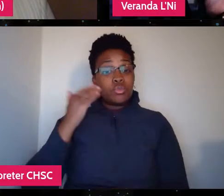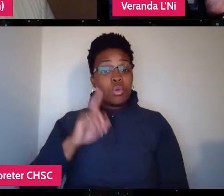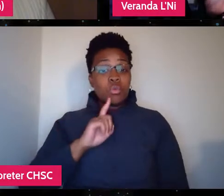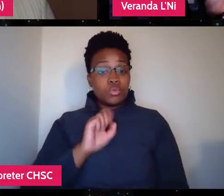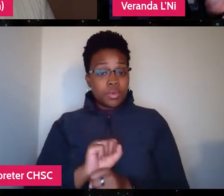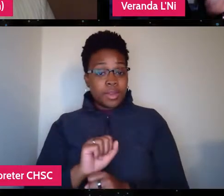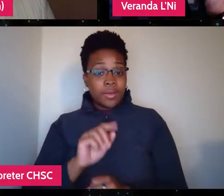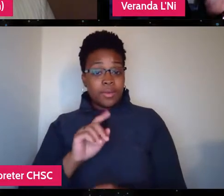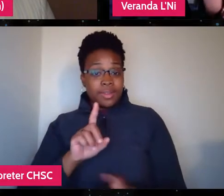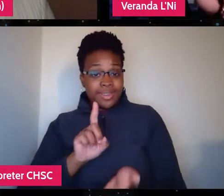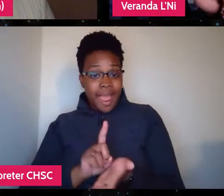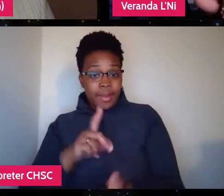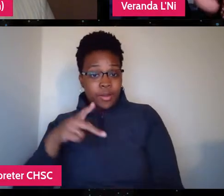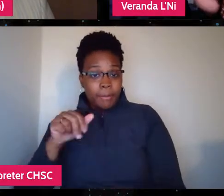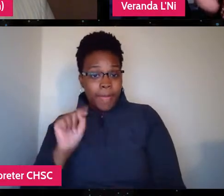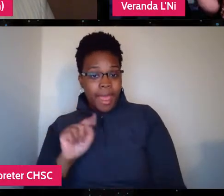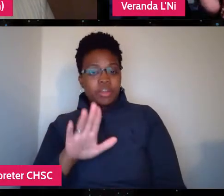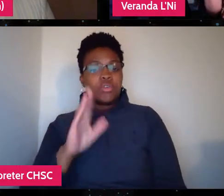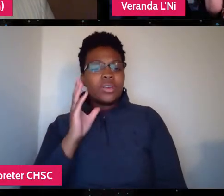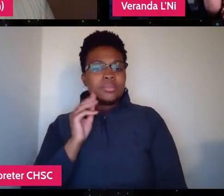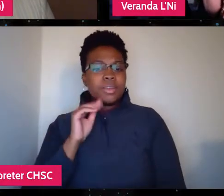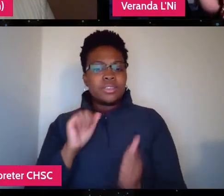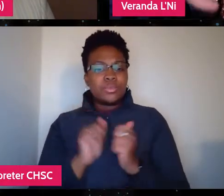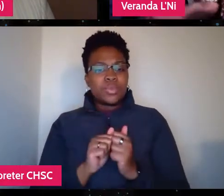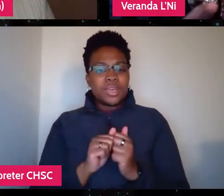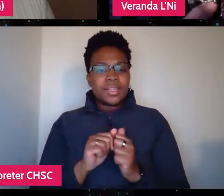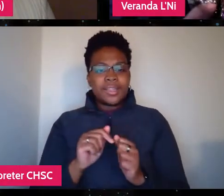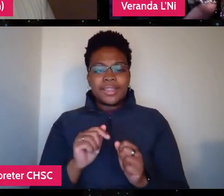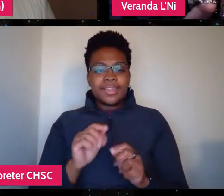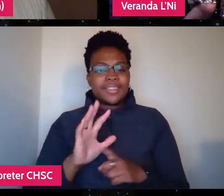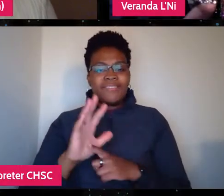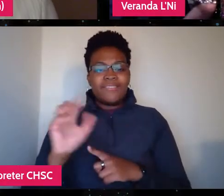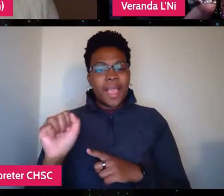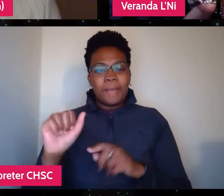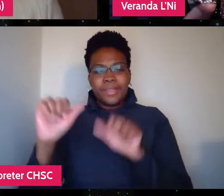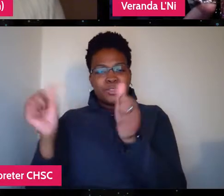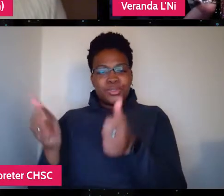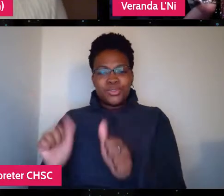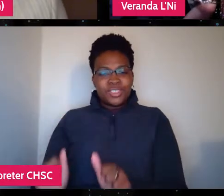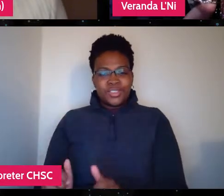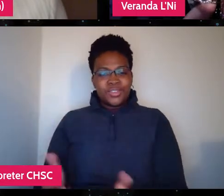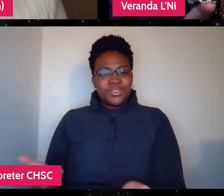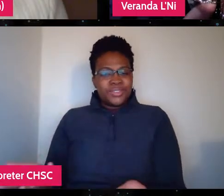Or, and what was your experience with this fabulous creature?